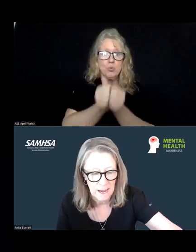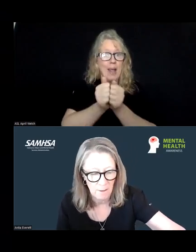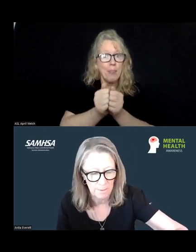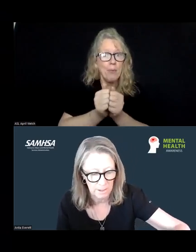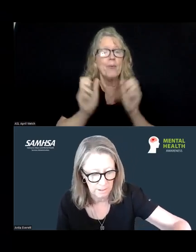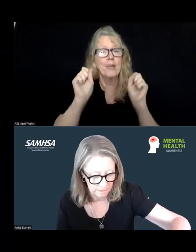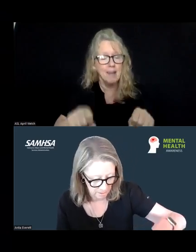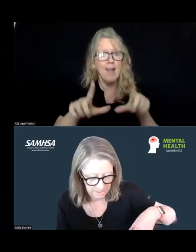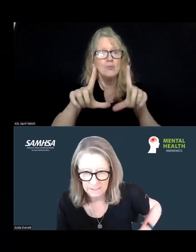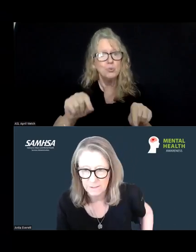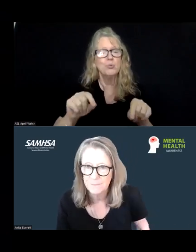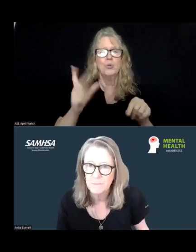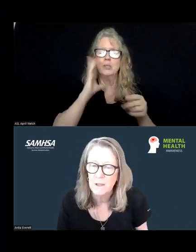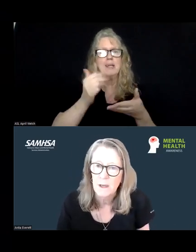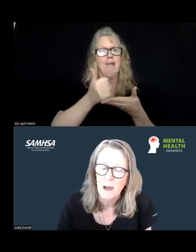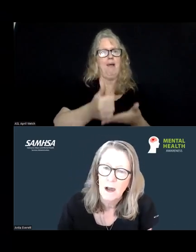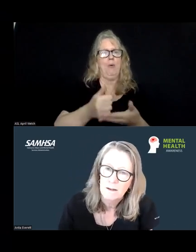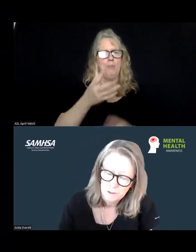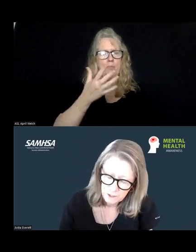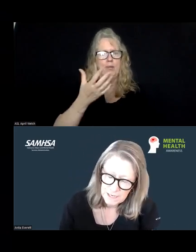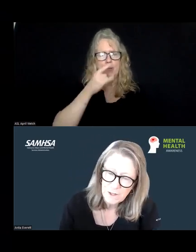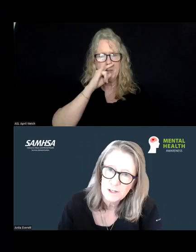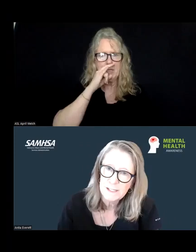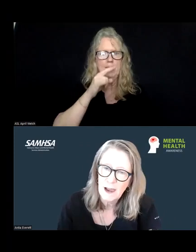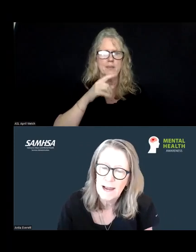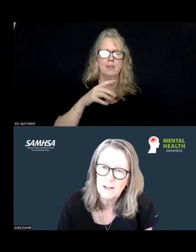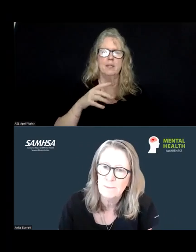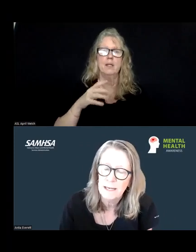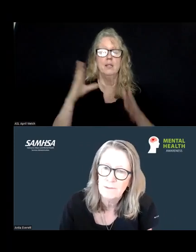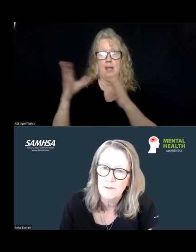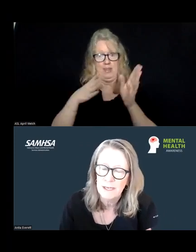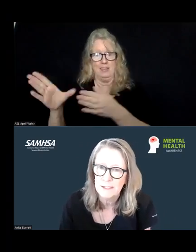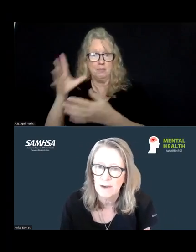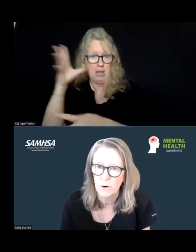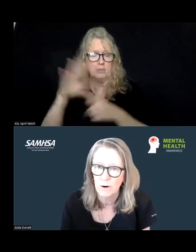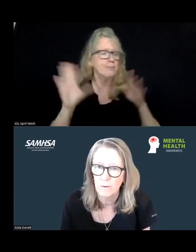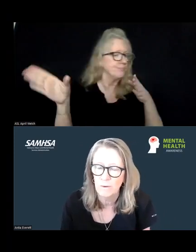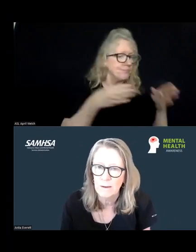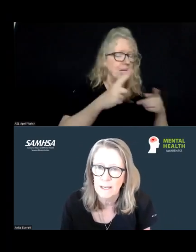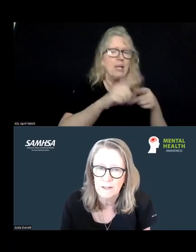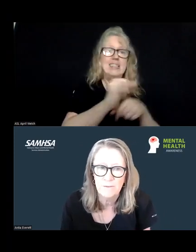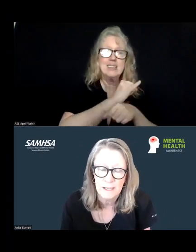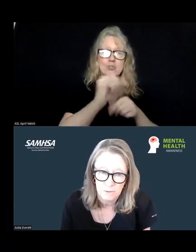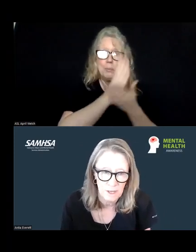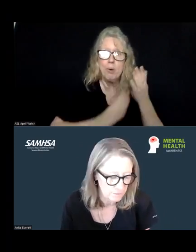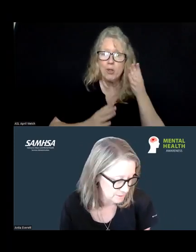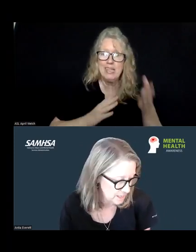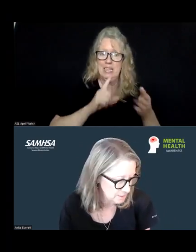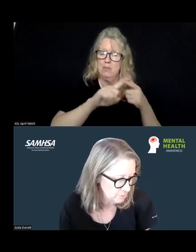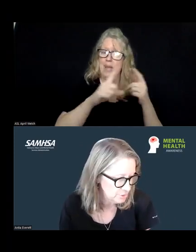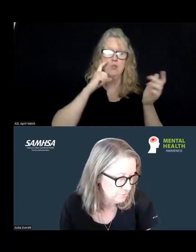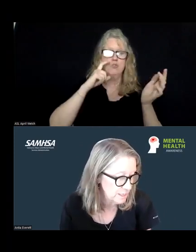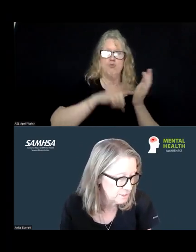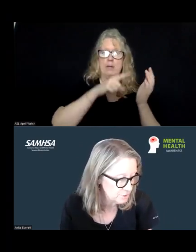that help kids. To the industry side, actually, many of the things that were recommended as a result